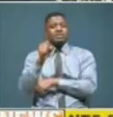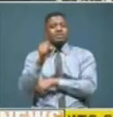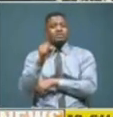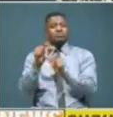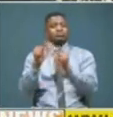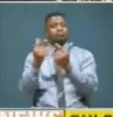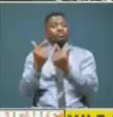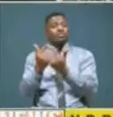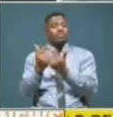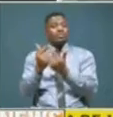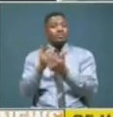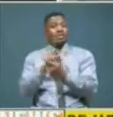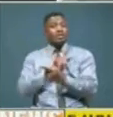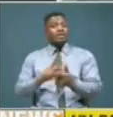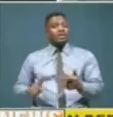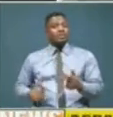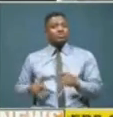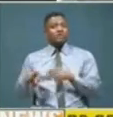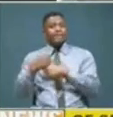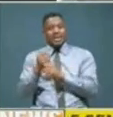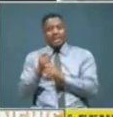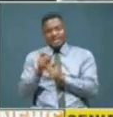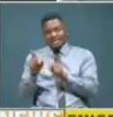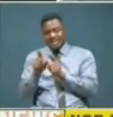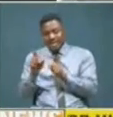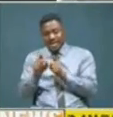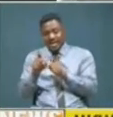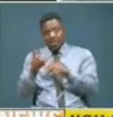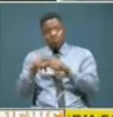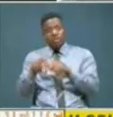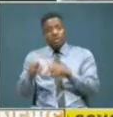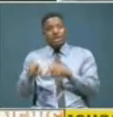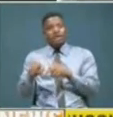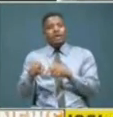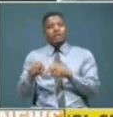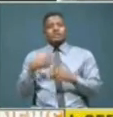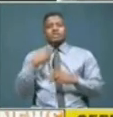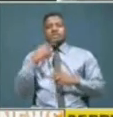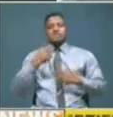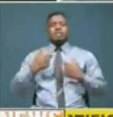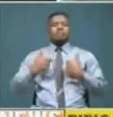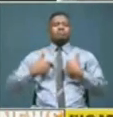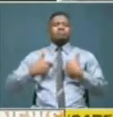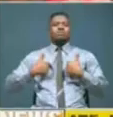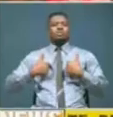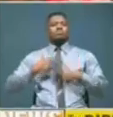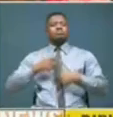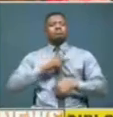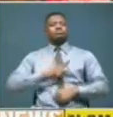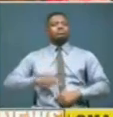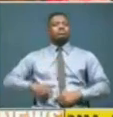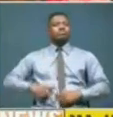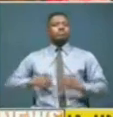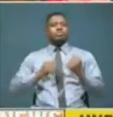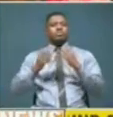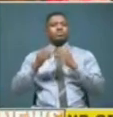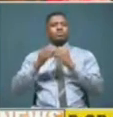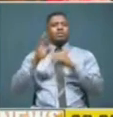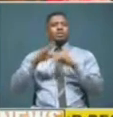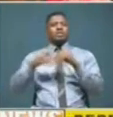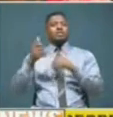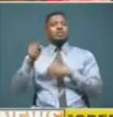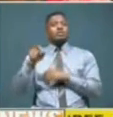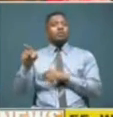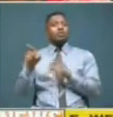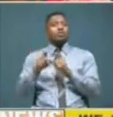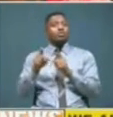the Asante Hene. And so by making a replica of the stool, he was claiming that at a point, he was also more powerful than the Asante state, and he was